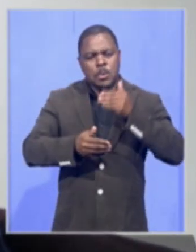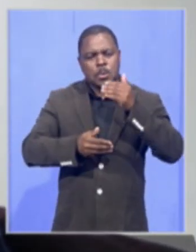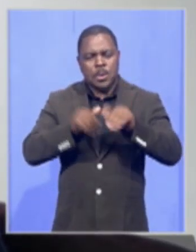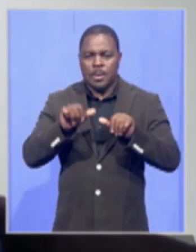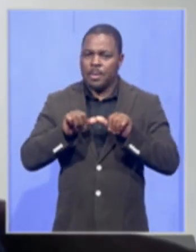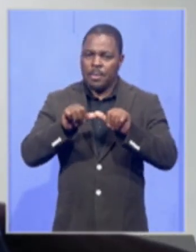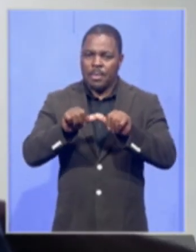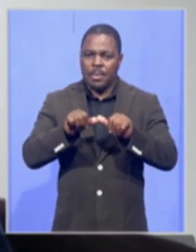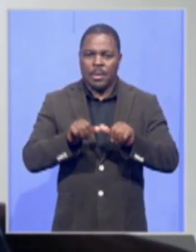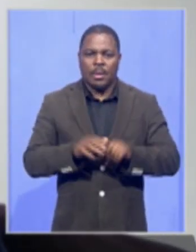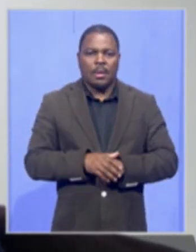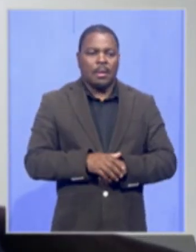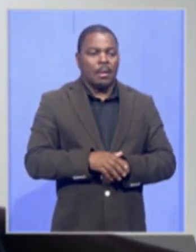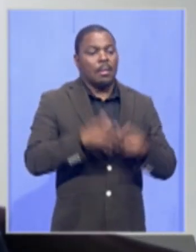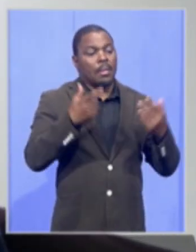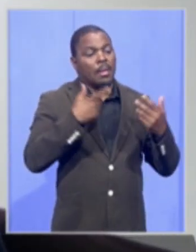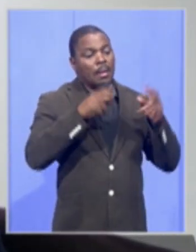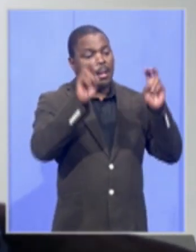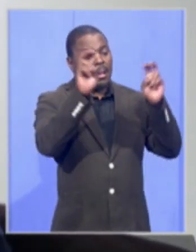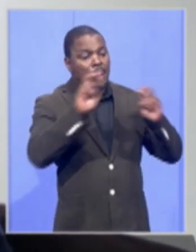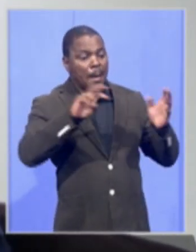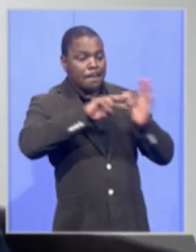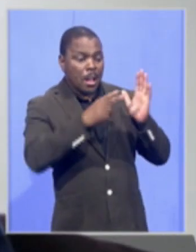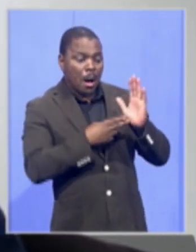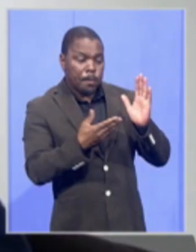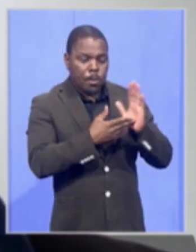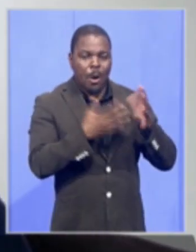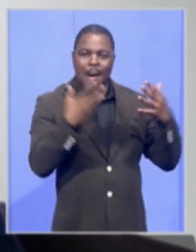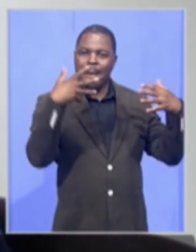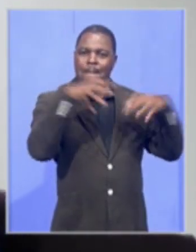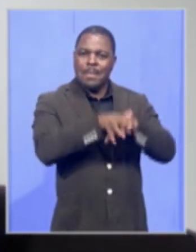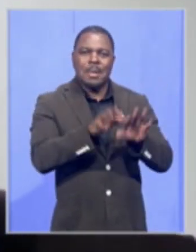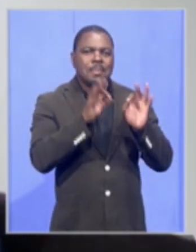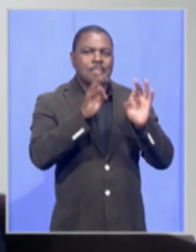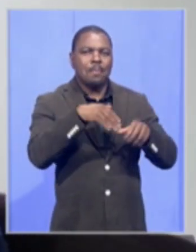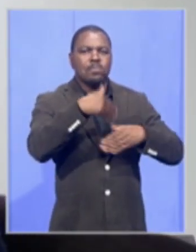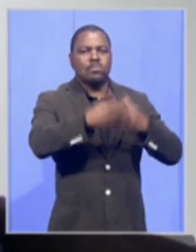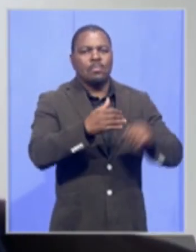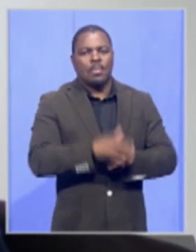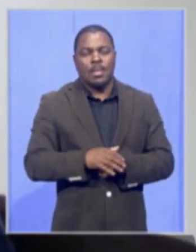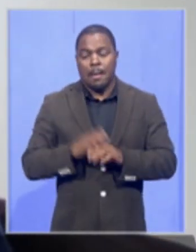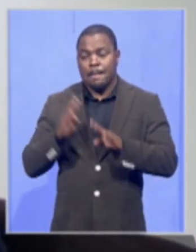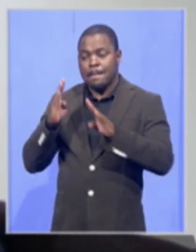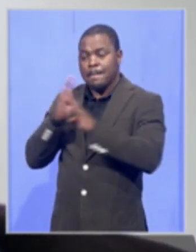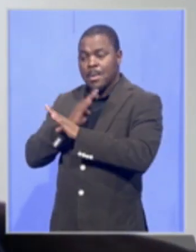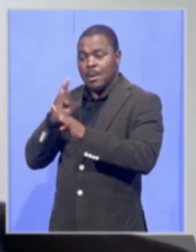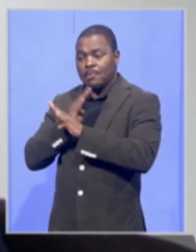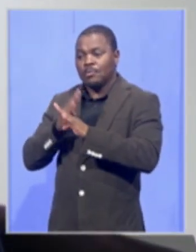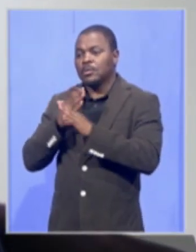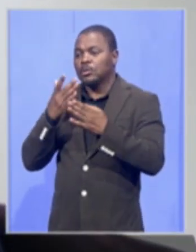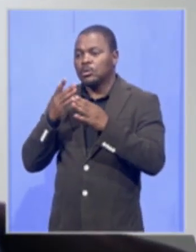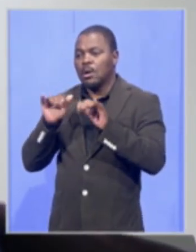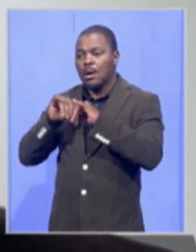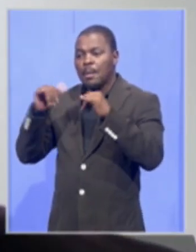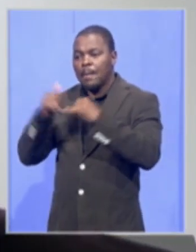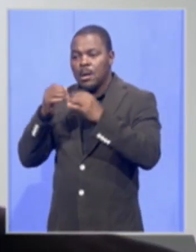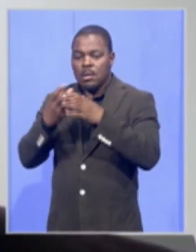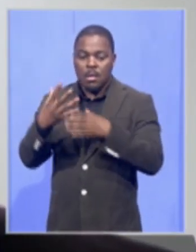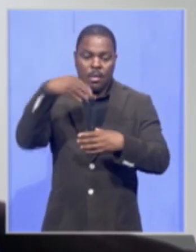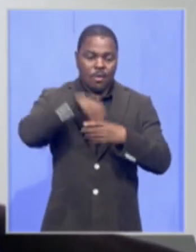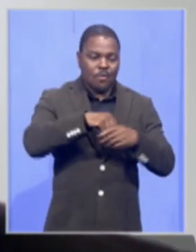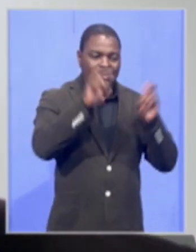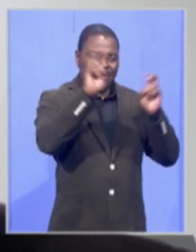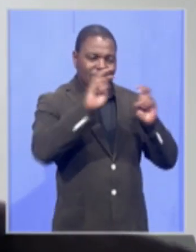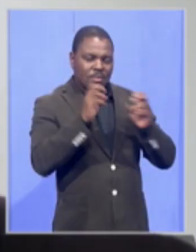President's energy plan, and there's been significant private sector generation of energy in the last